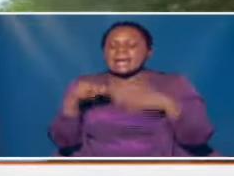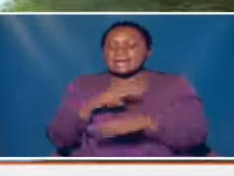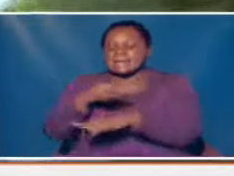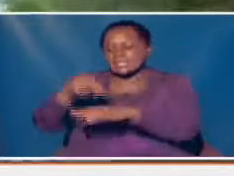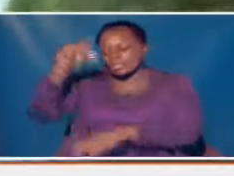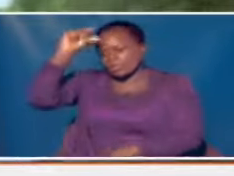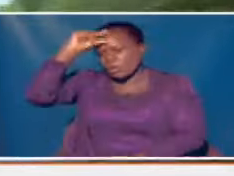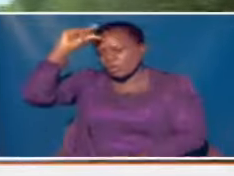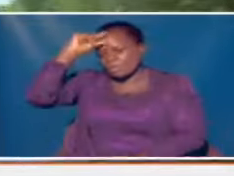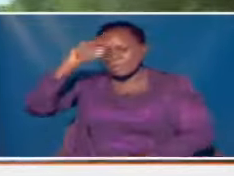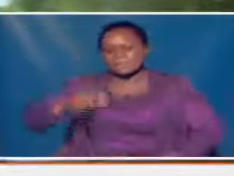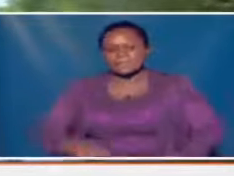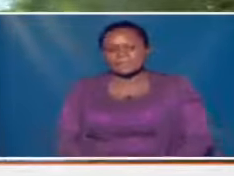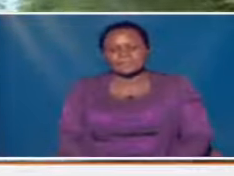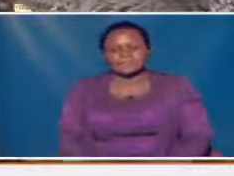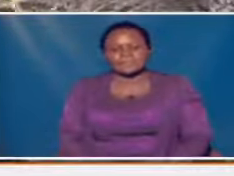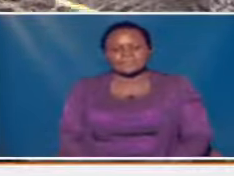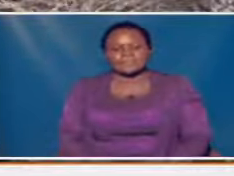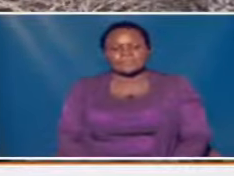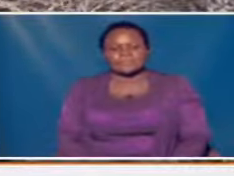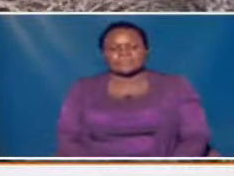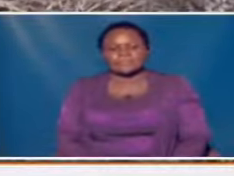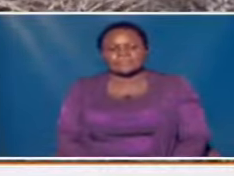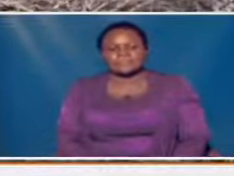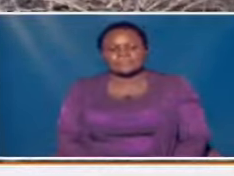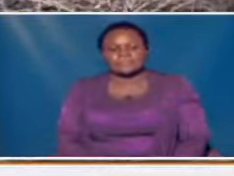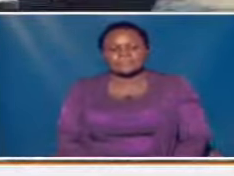government. Finik Oluoch, KTN News.